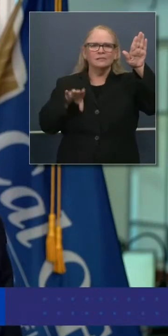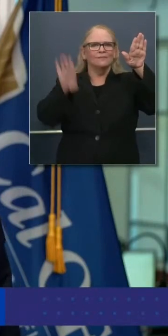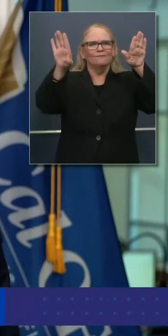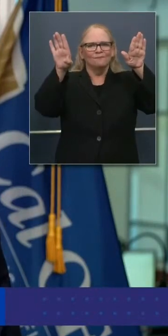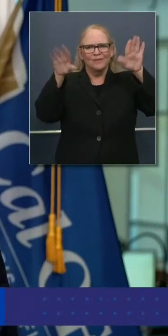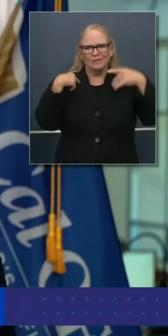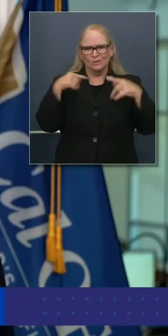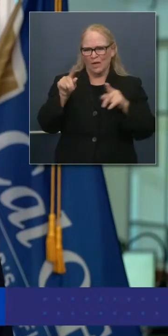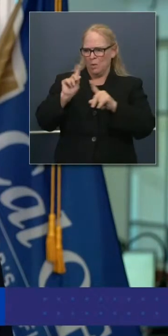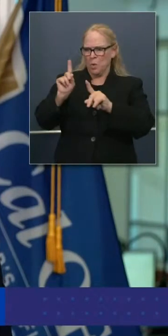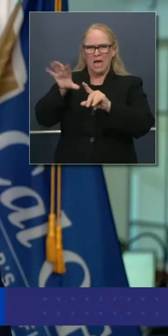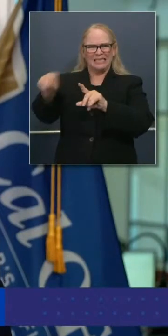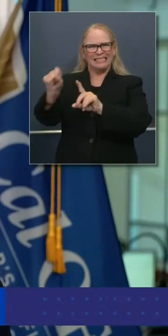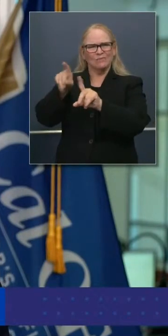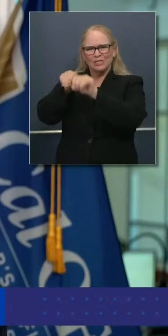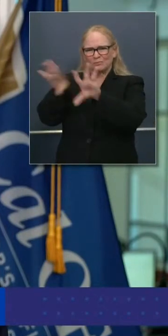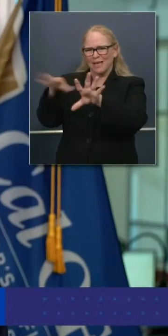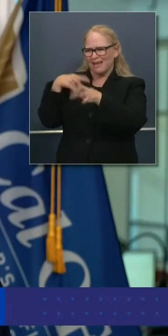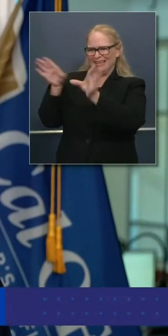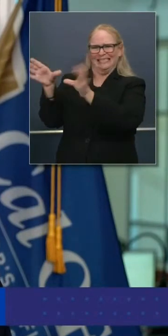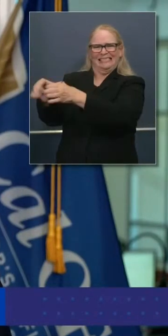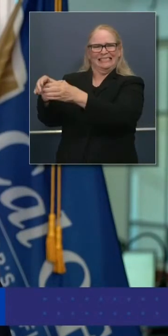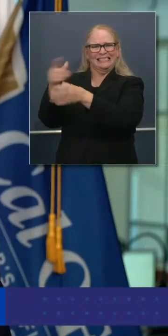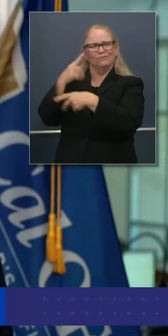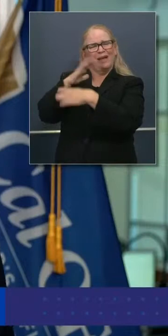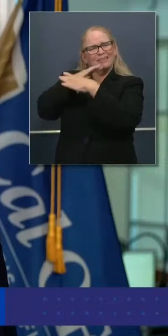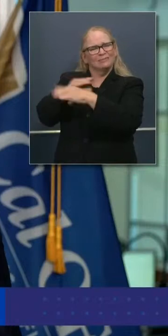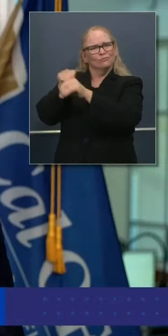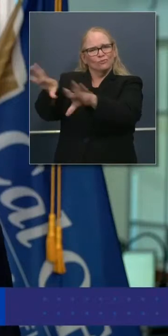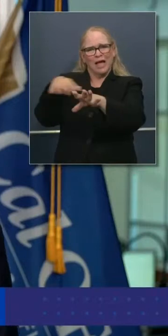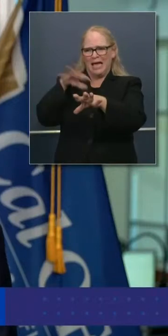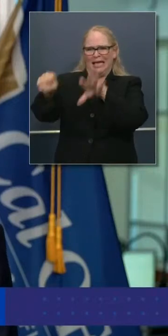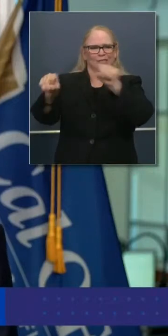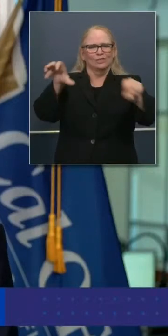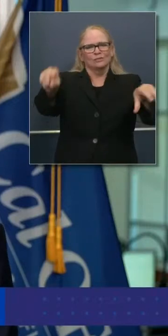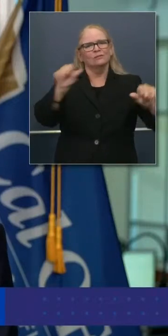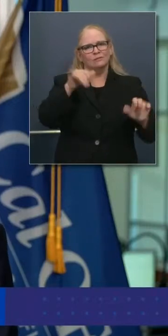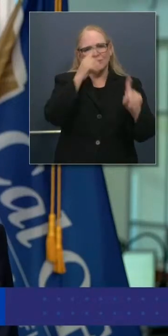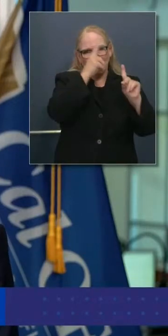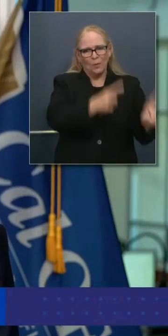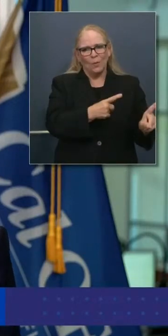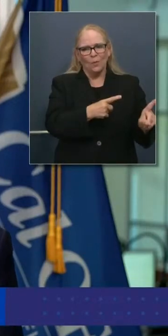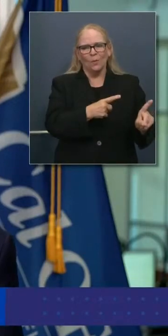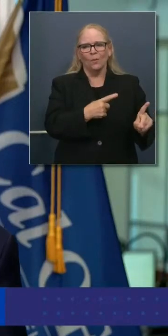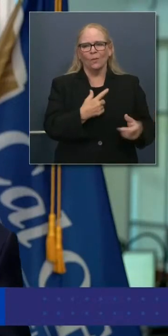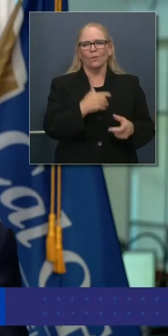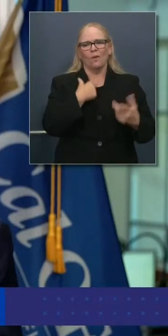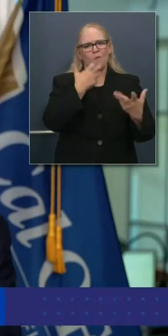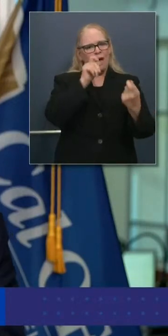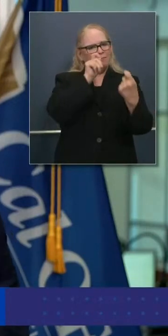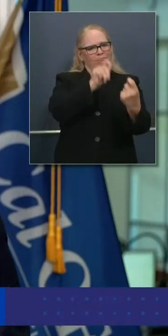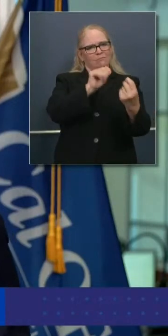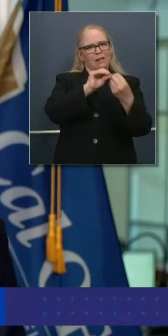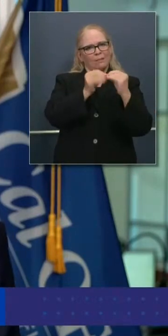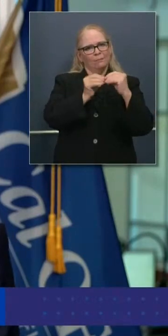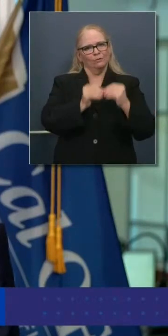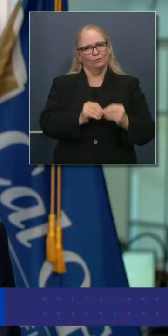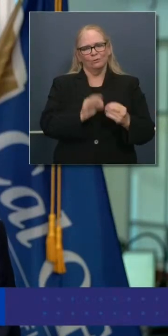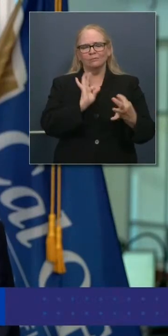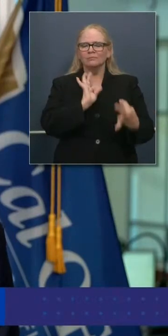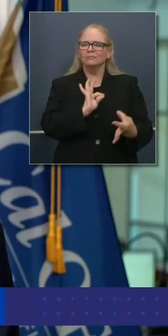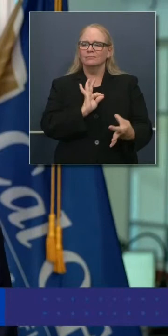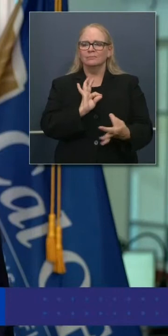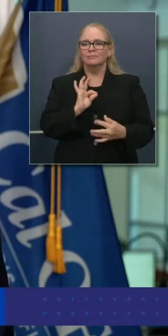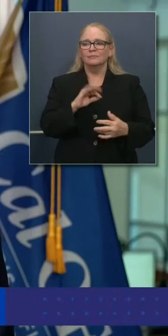But positivity rates provide a real sense of where that community spread is and whether or not it's growing or